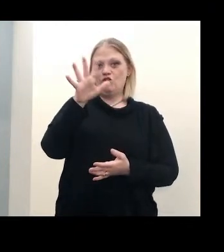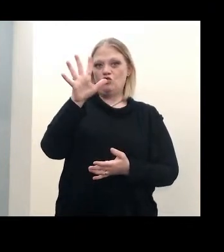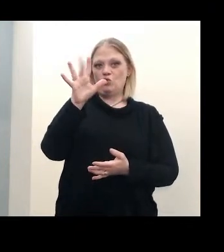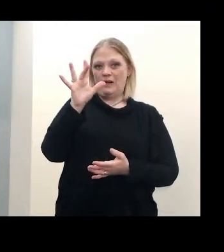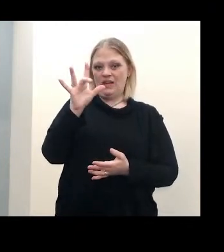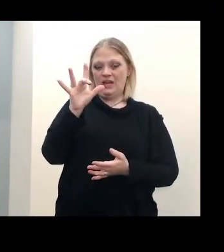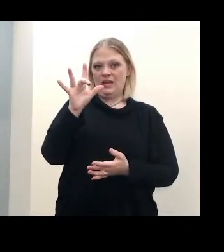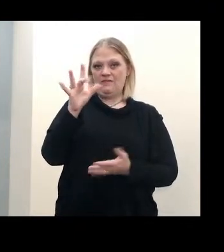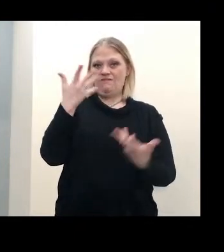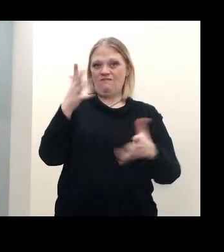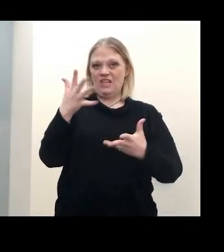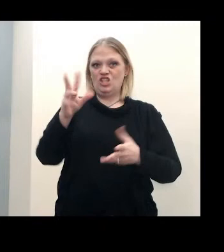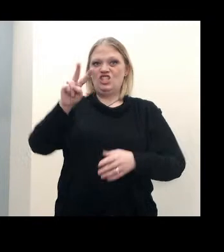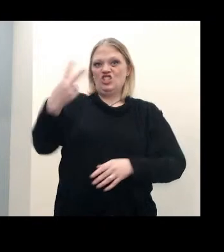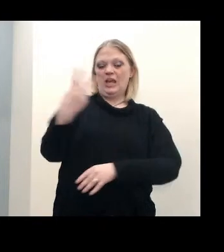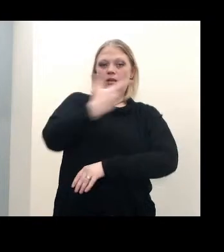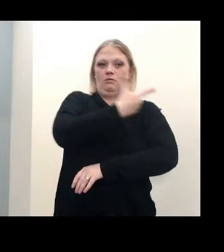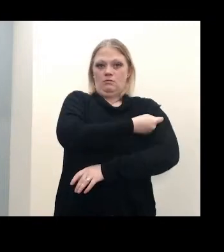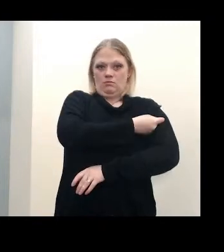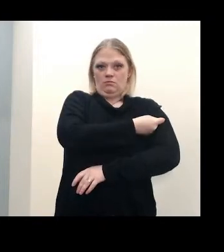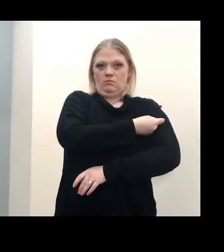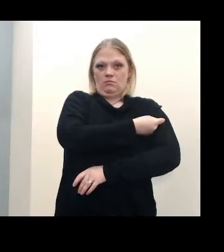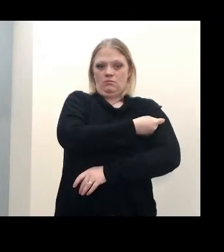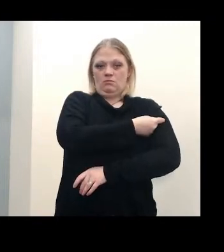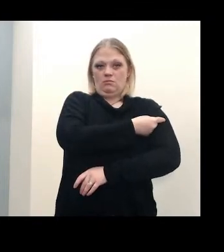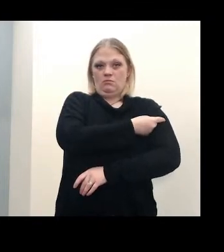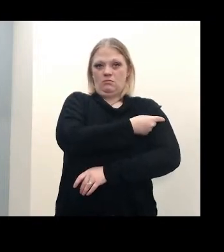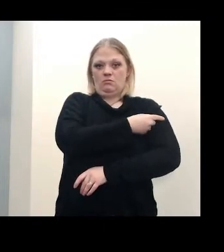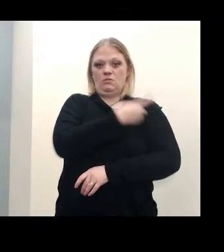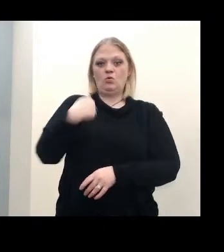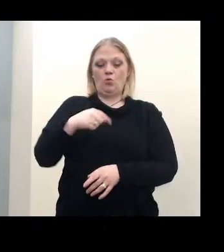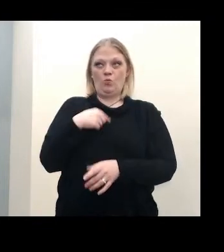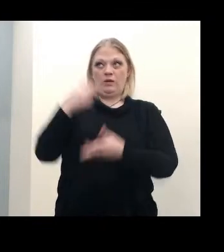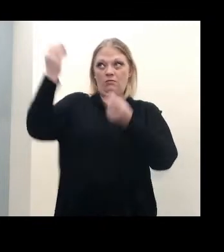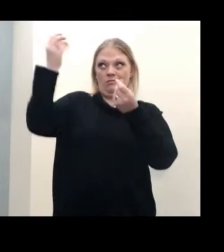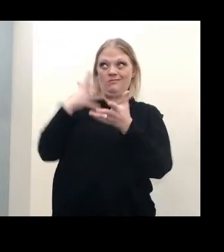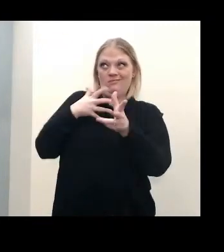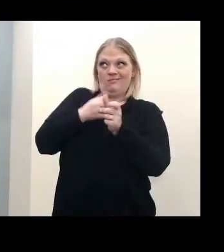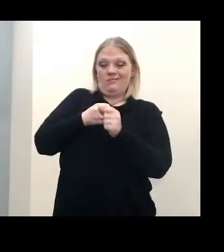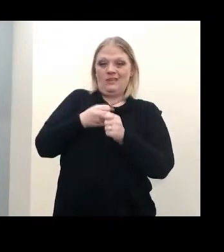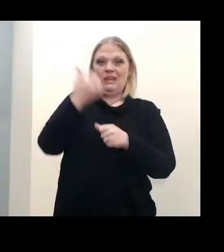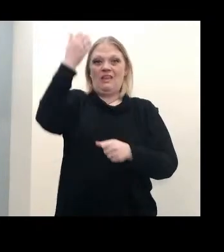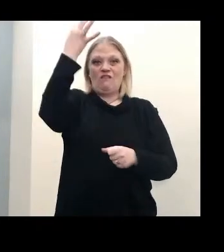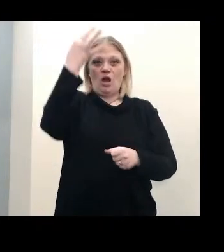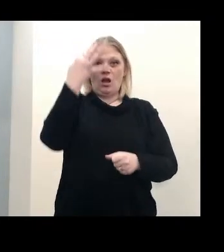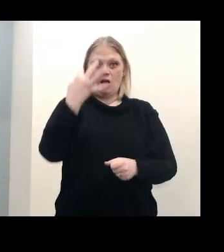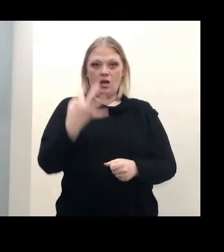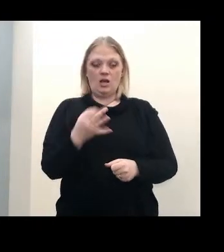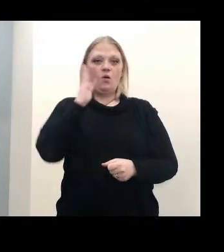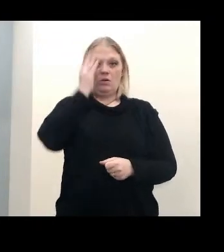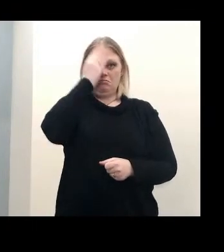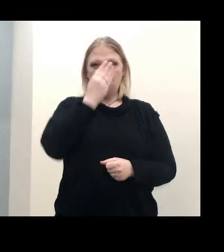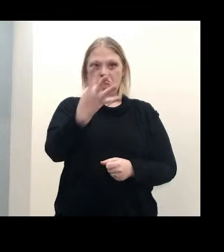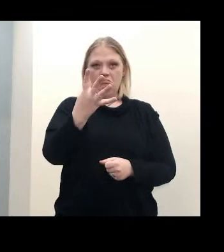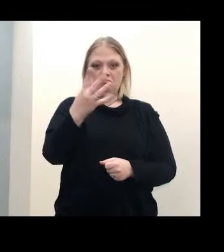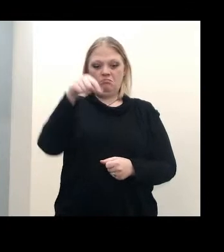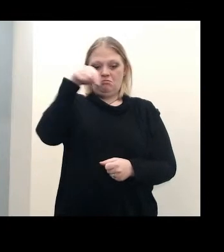40,825, have received a second dose of vaccine. And we get those updates every Friday, and we will update you this coming